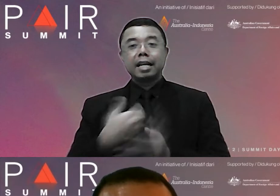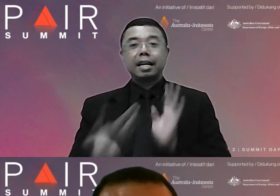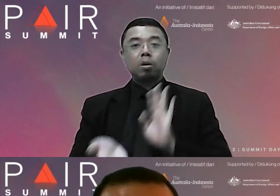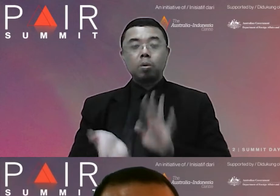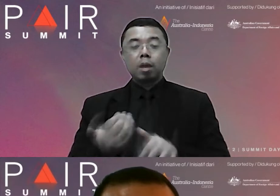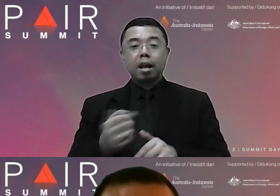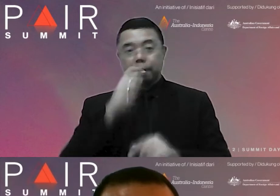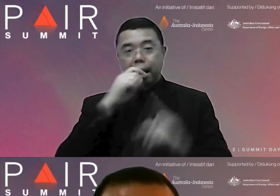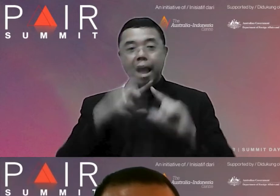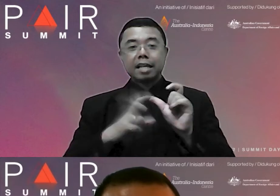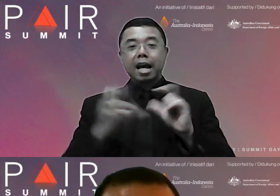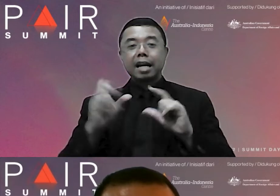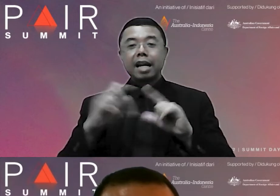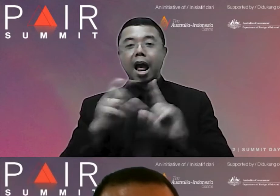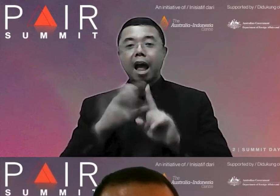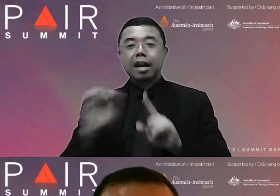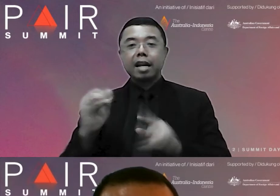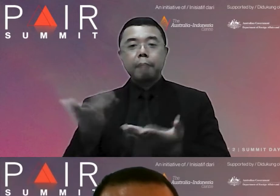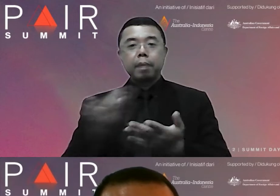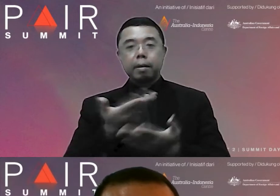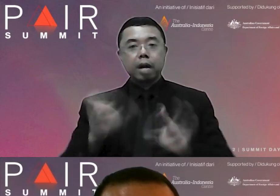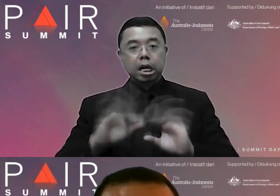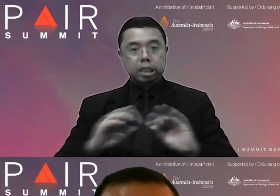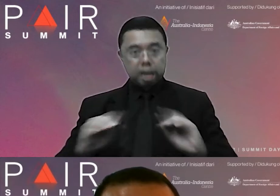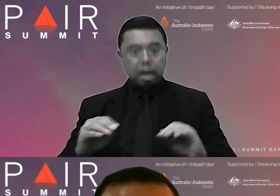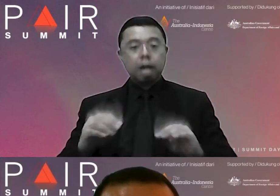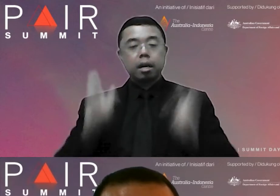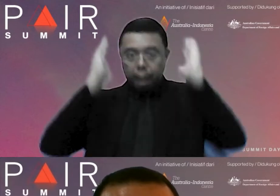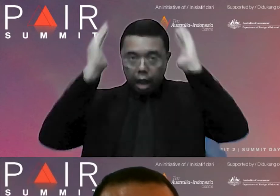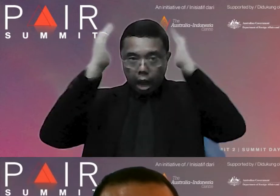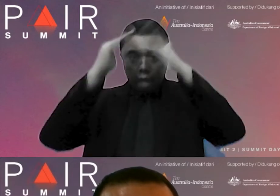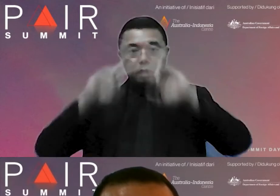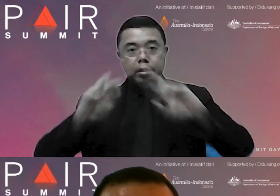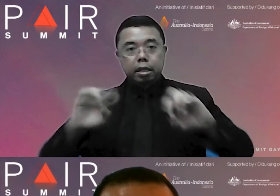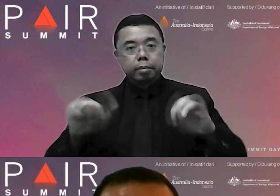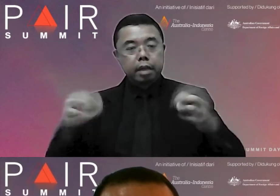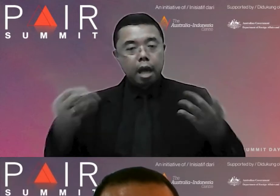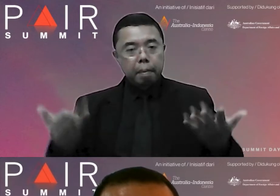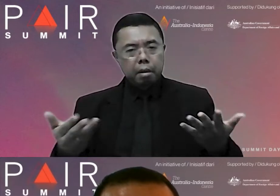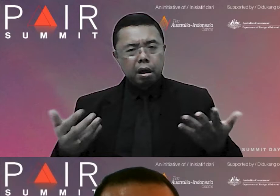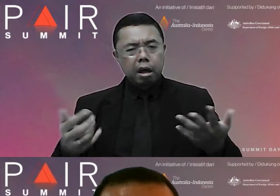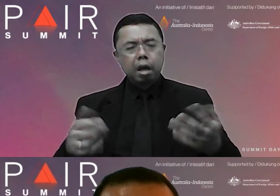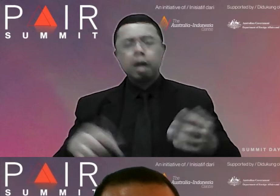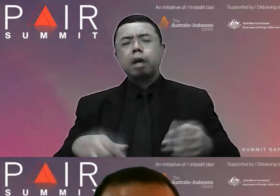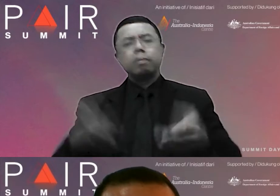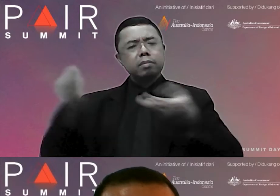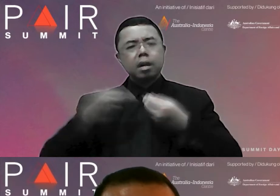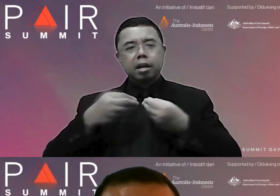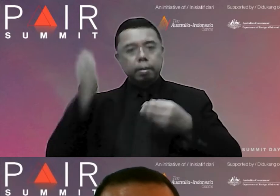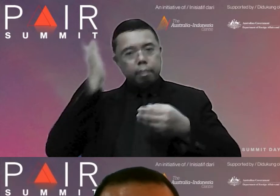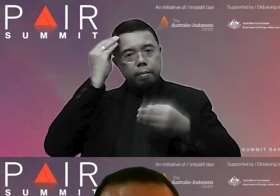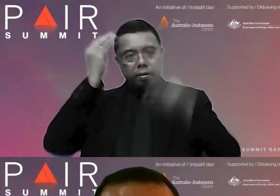Makassar is very insightful to this issue. I did just want to check in with Pak Daniel and Bu Ratna